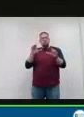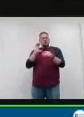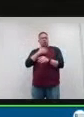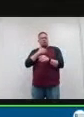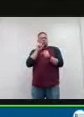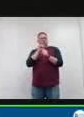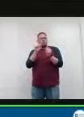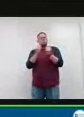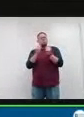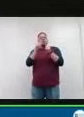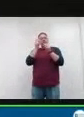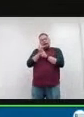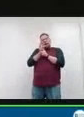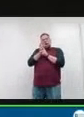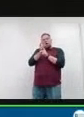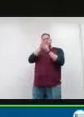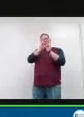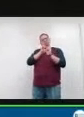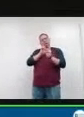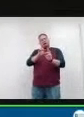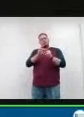respect. So,